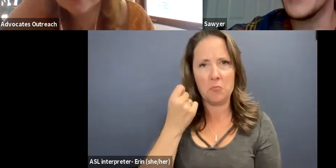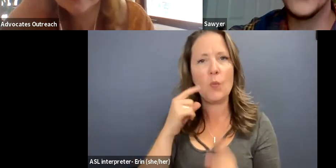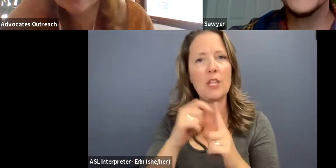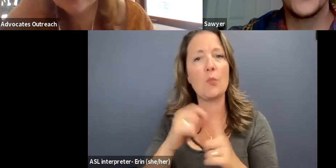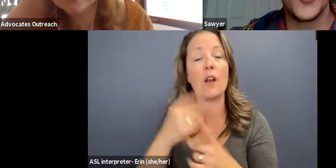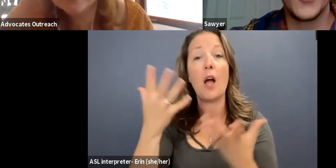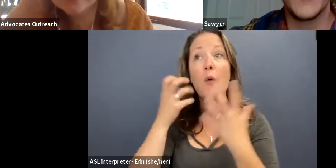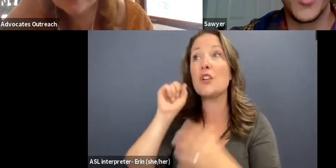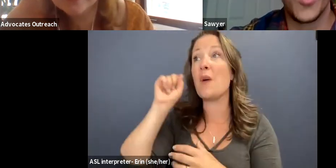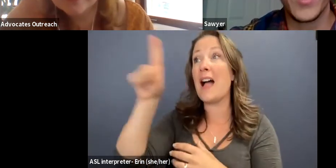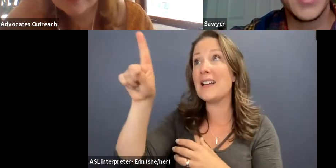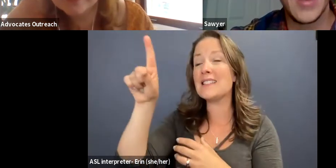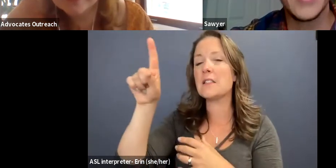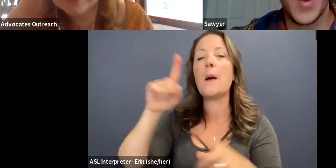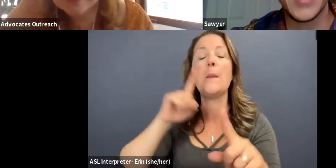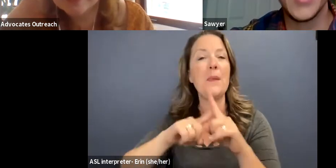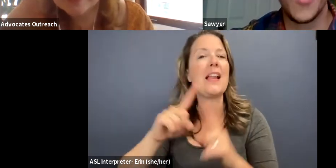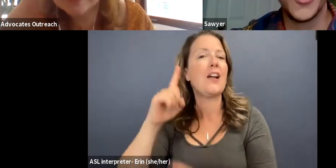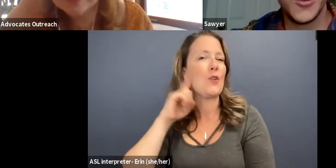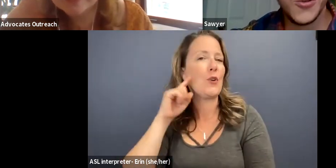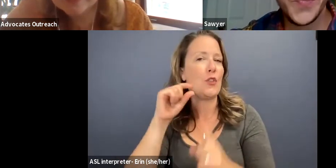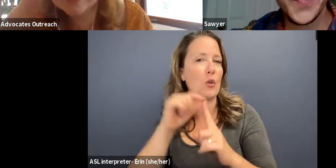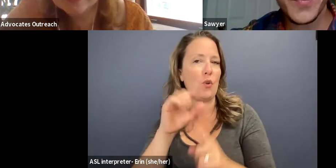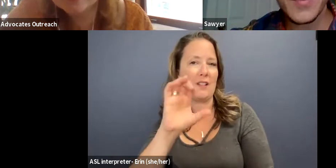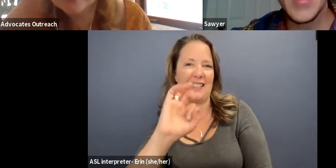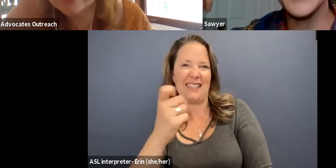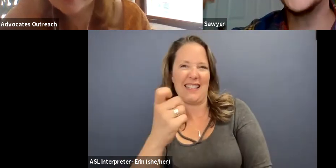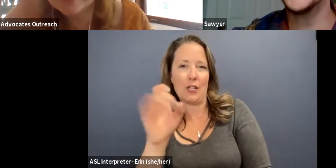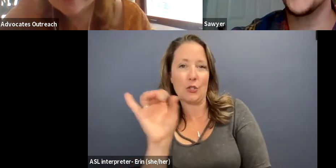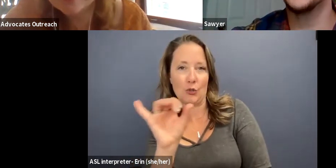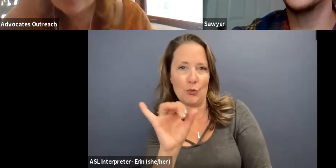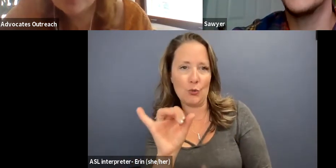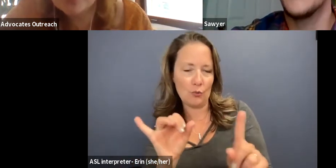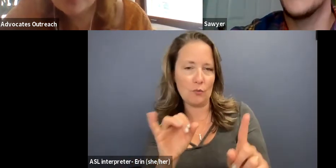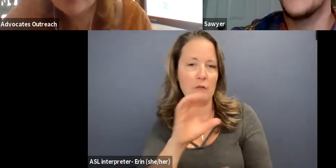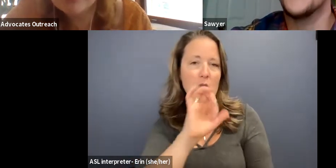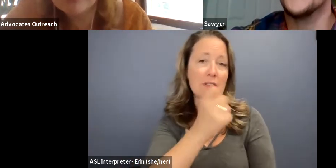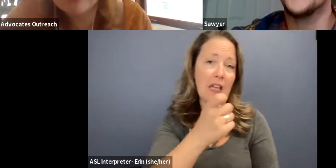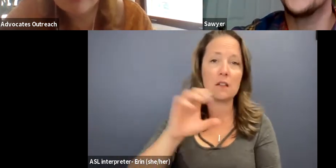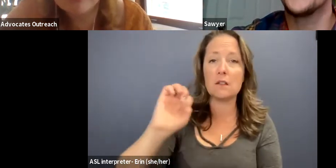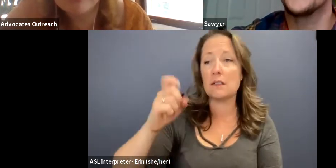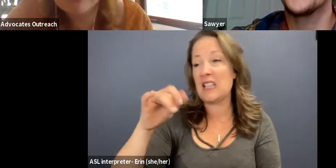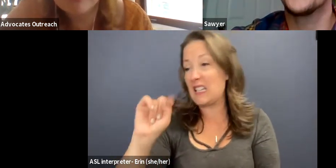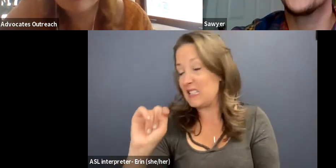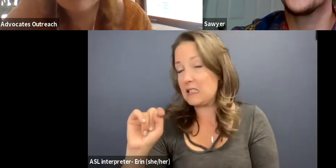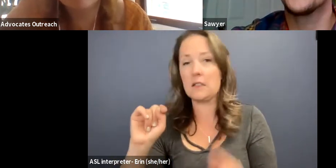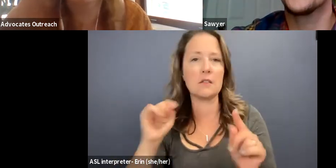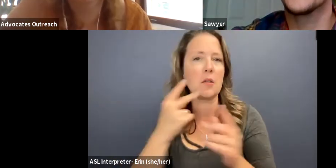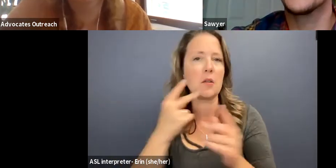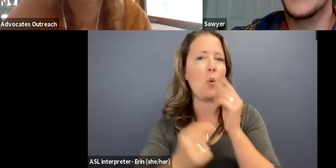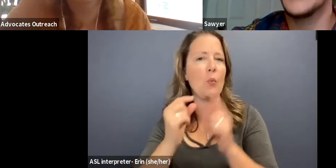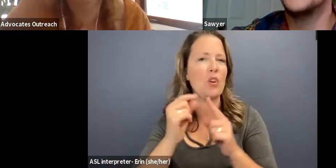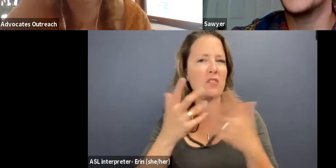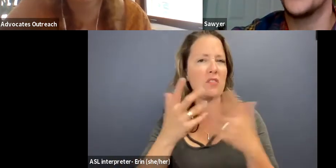explained all about like the physical act of what sex is and where babies come from.